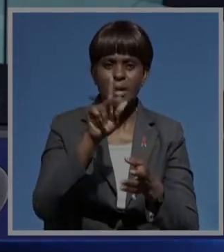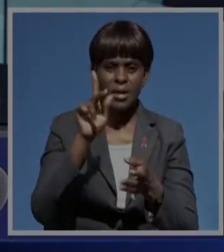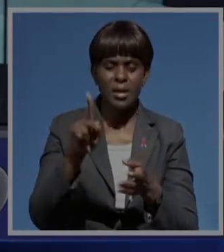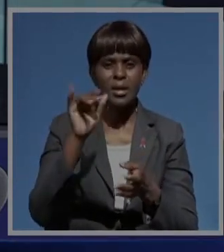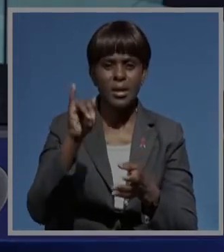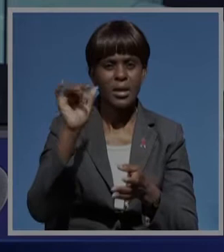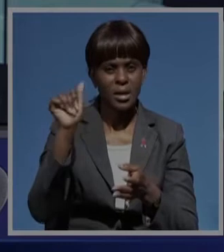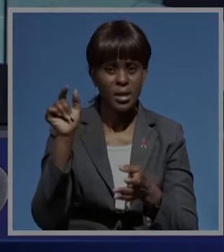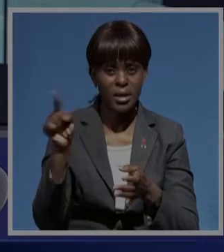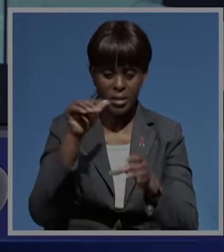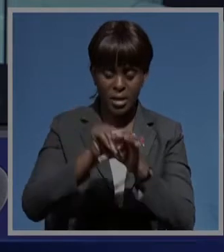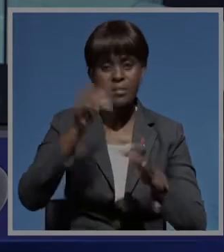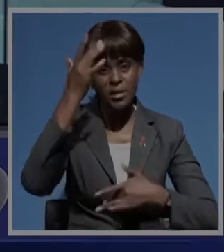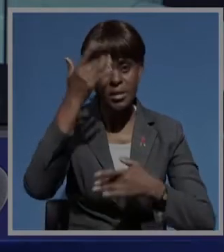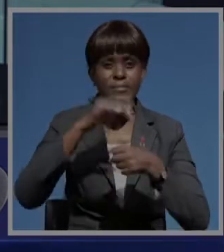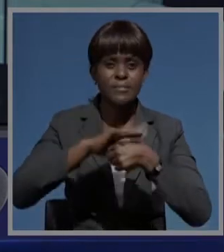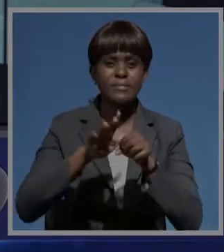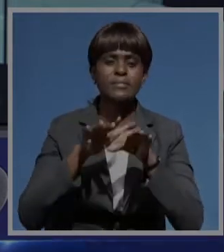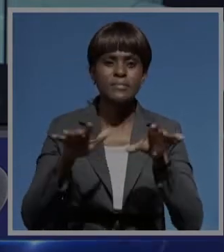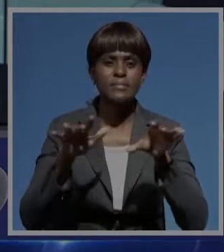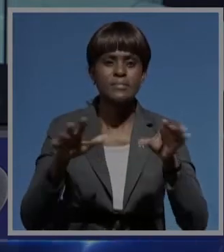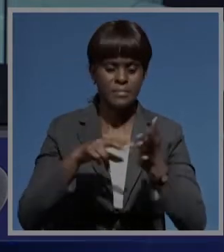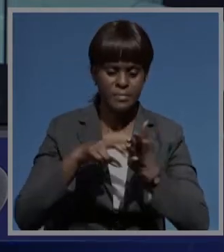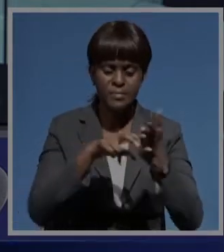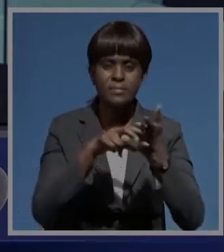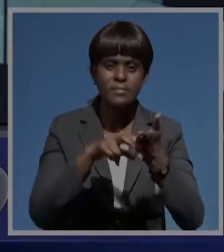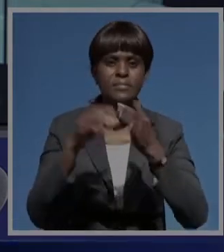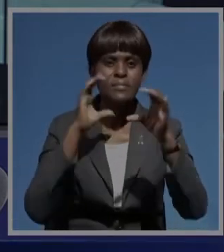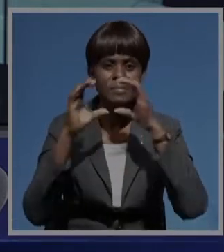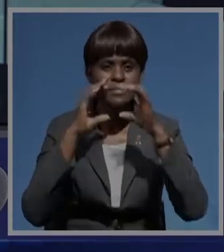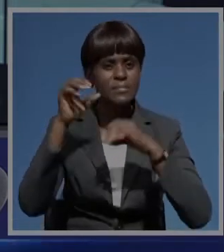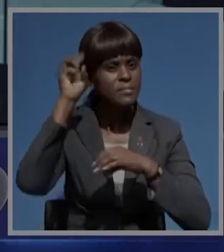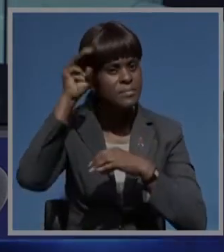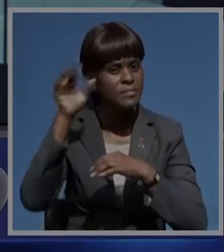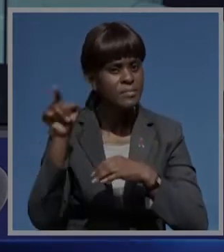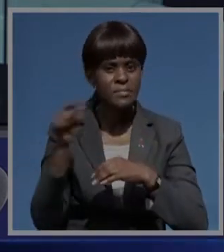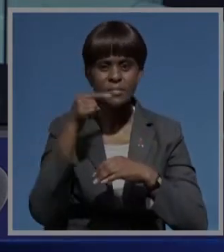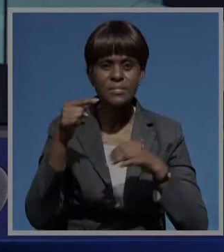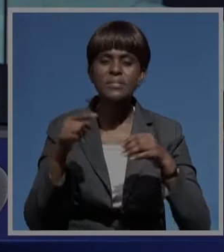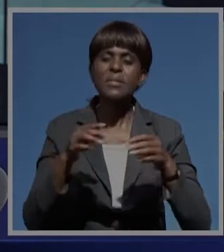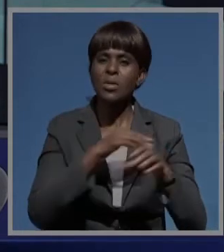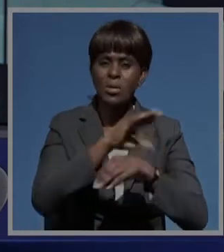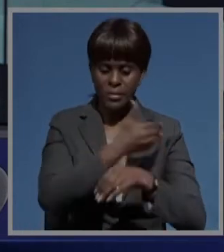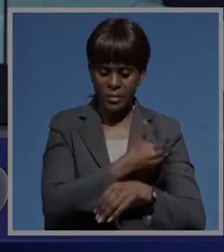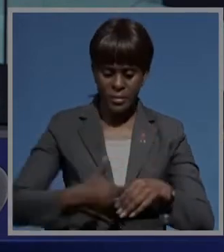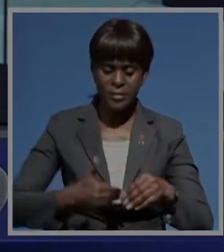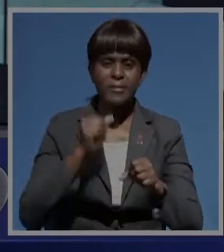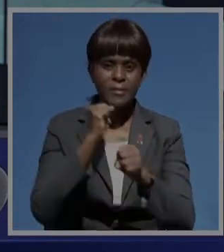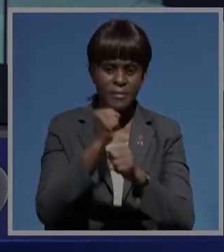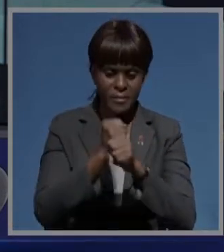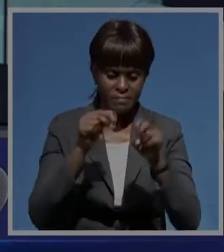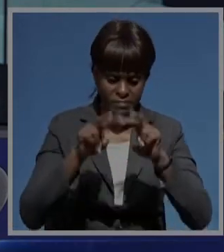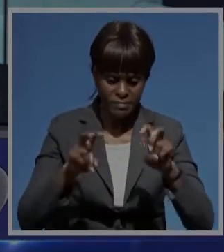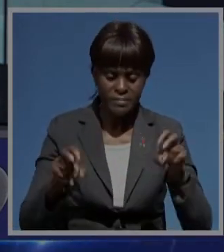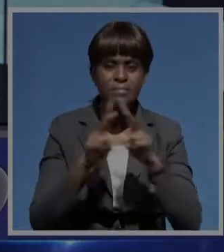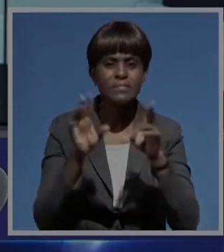the COVID-19. Transport and Communications Minister MUTOTWE KAFWAYA says heightened surveillance at the airport is key